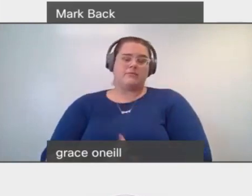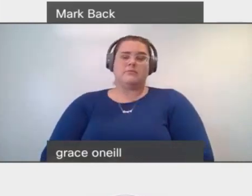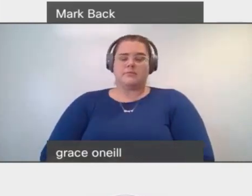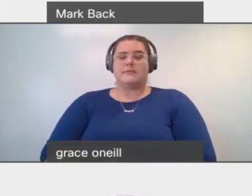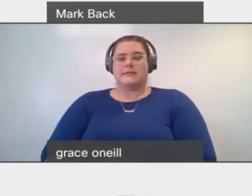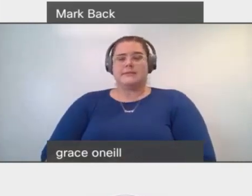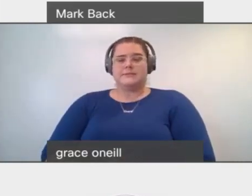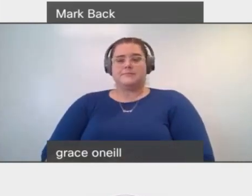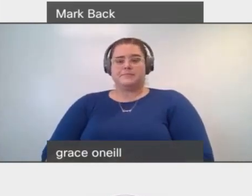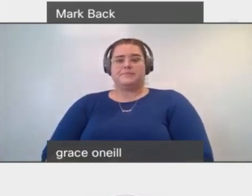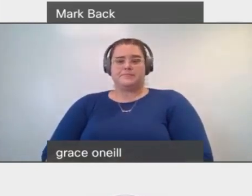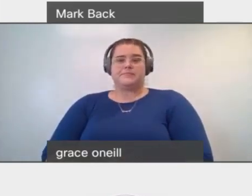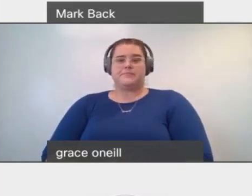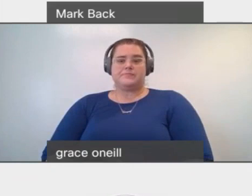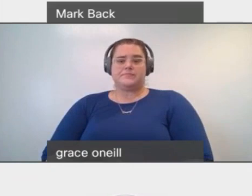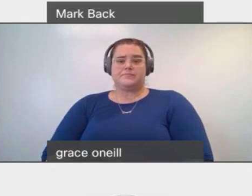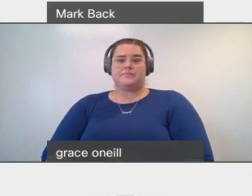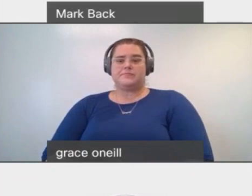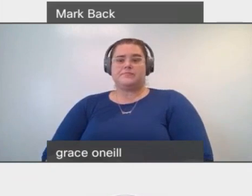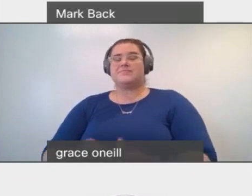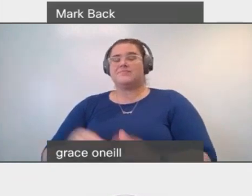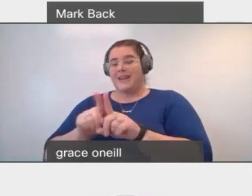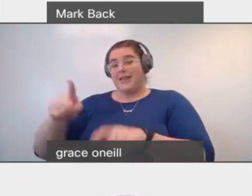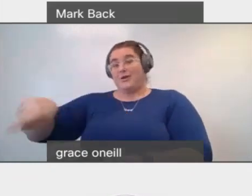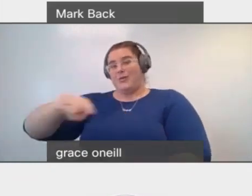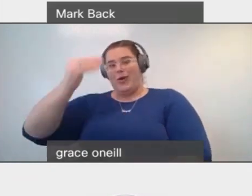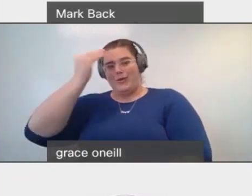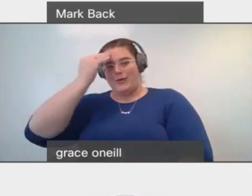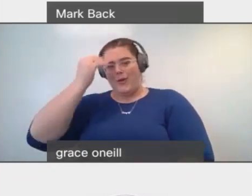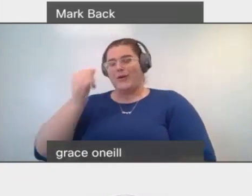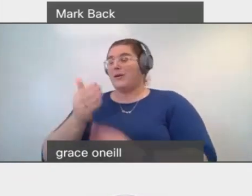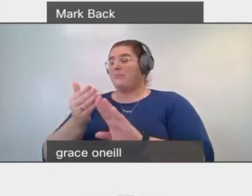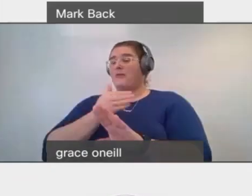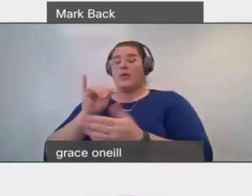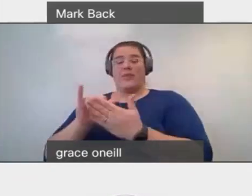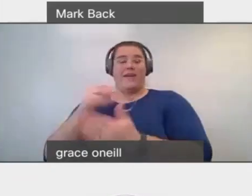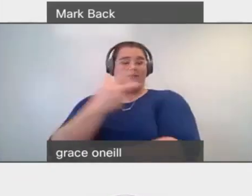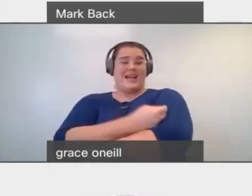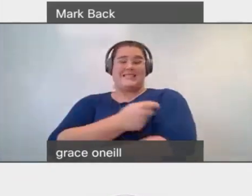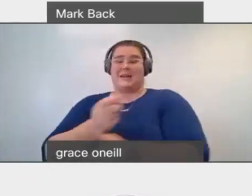And so, as you know, even before the vaccine mandate, there's fluctuations in that number.